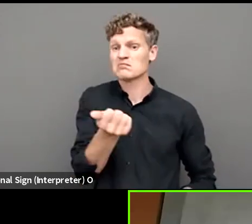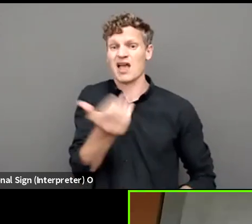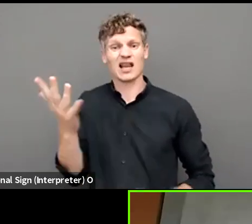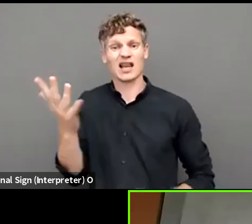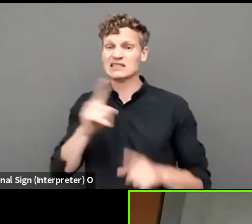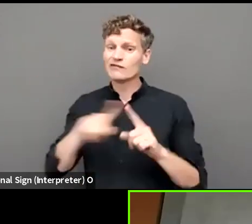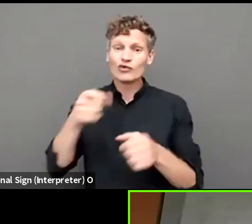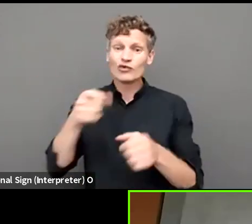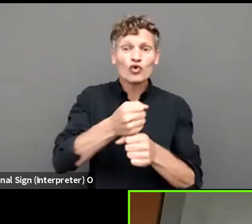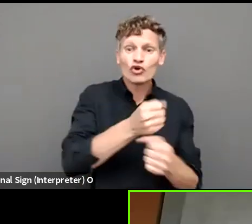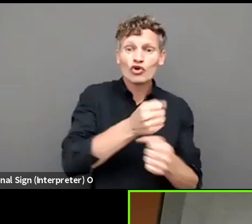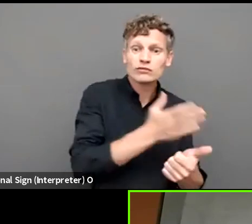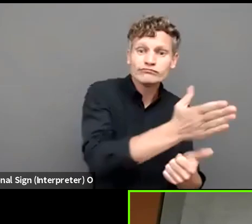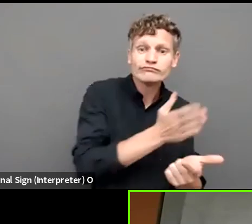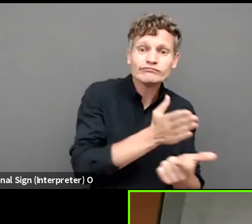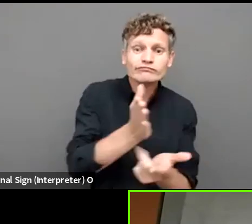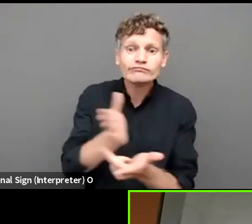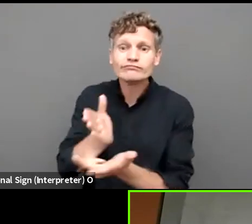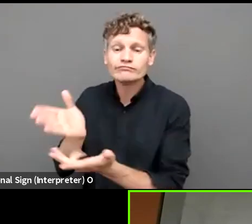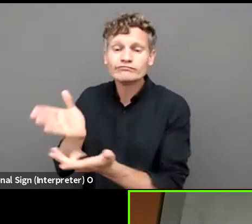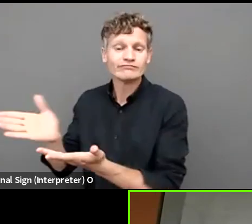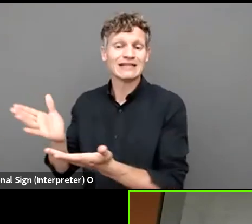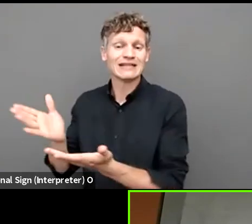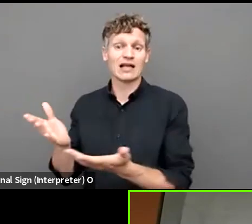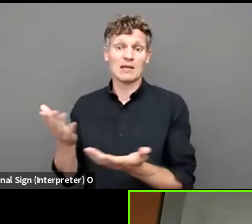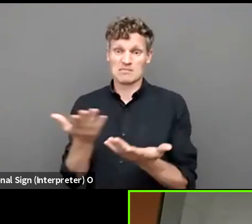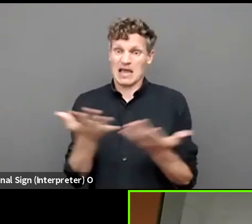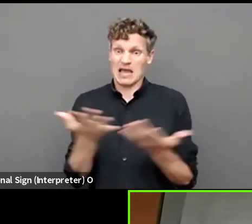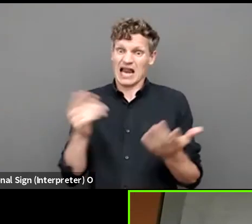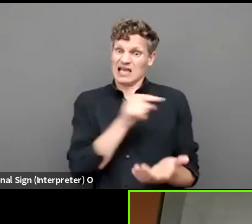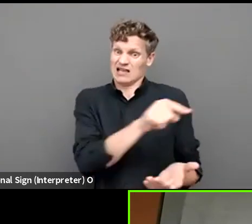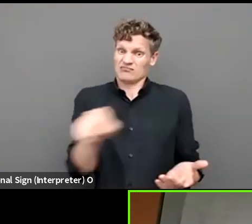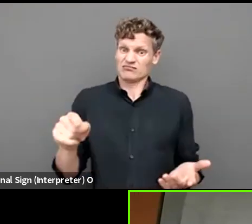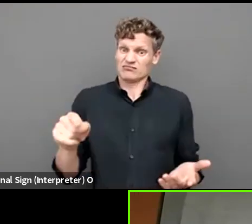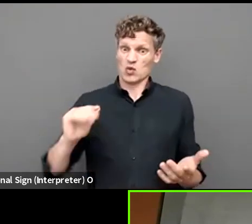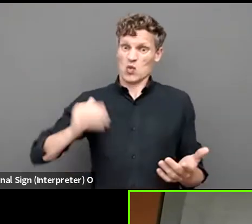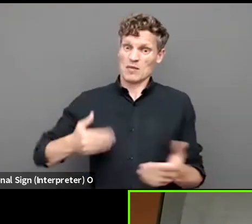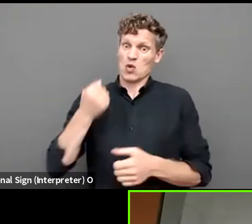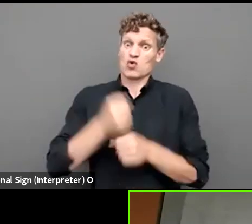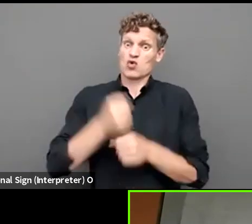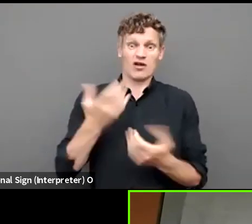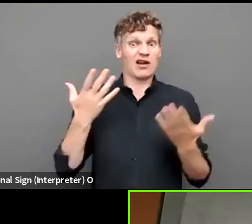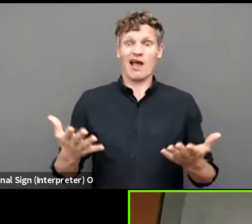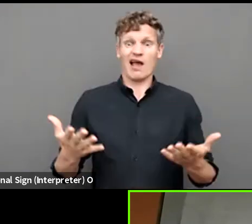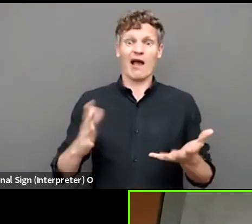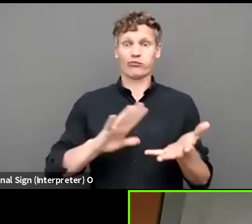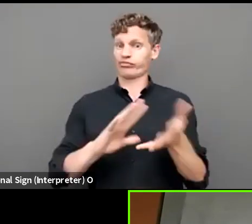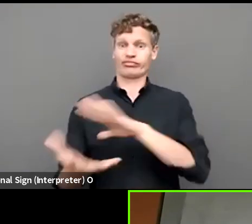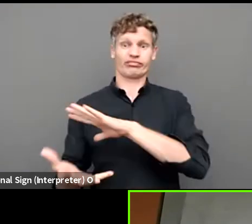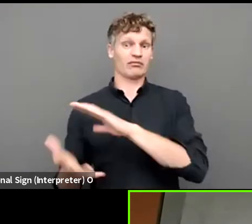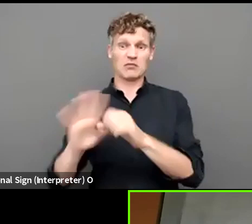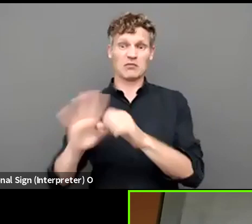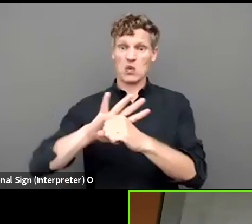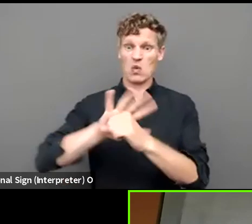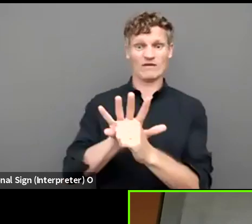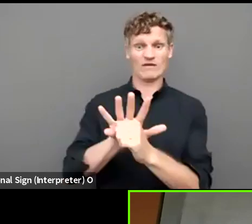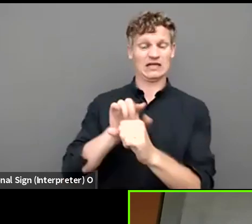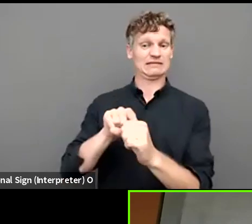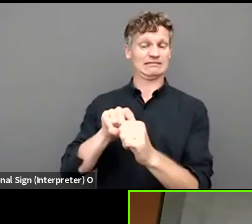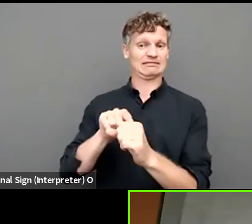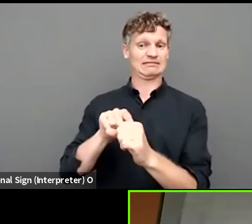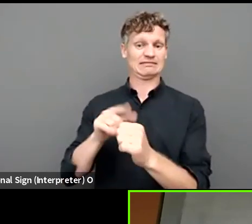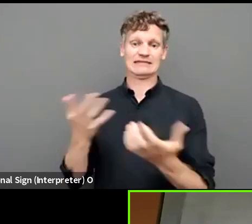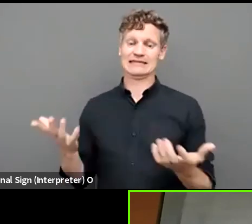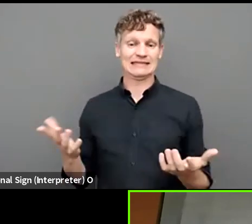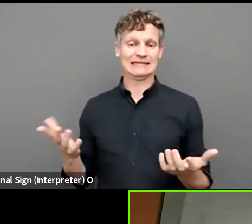taking a terrible hit with the COVID. And I guess short term, I mean, you could have some alleviation from government programs, etc., but that's not going to be